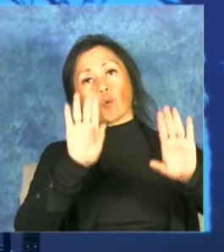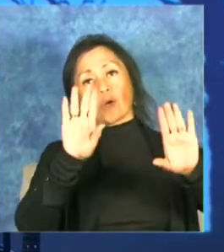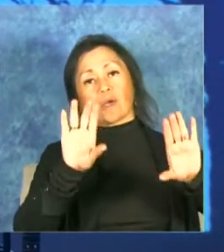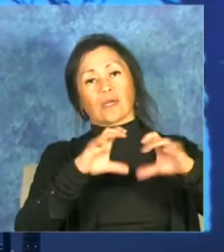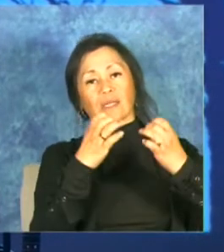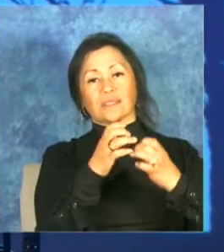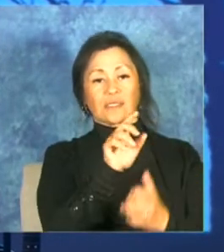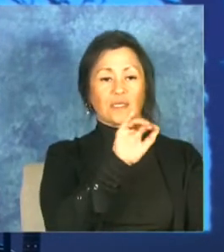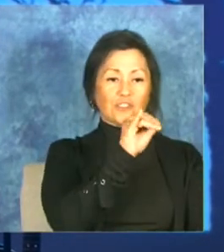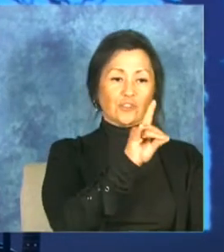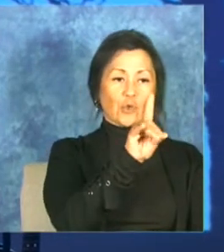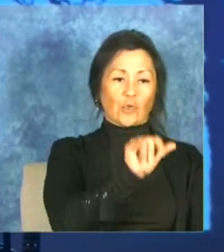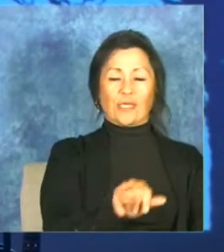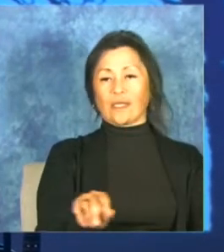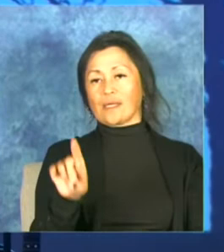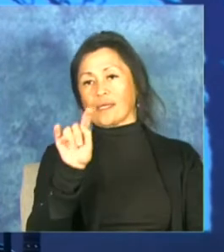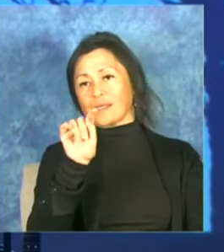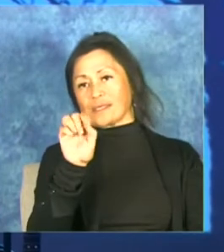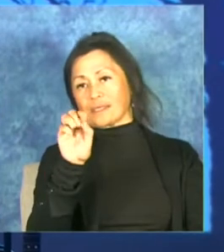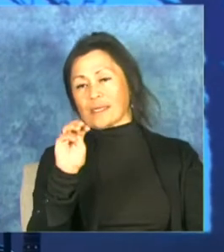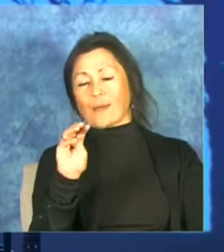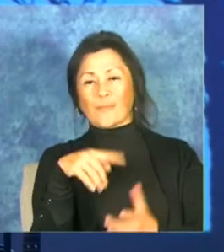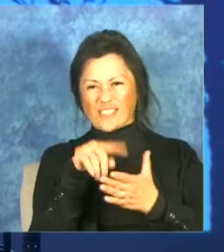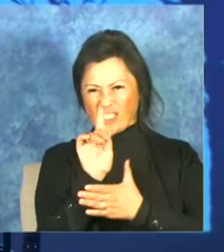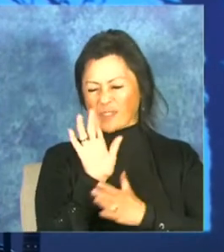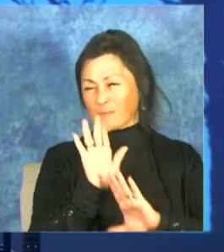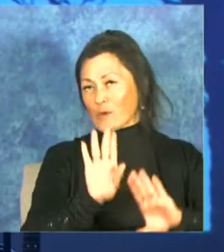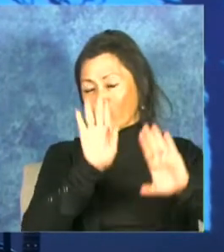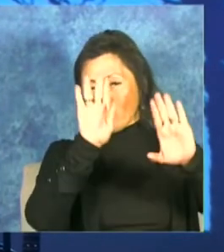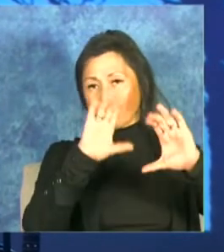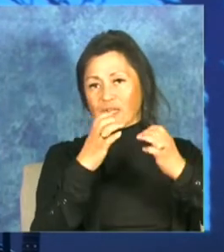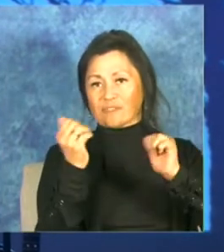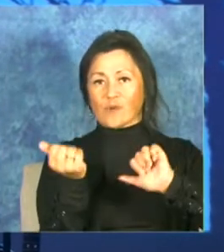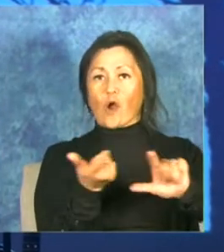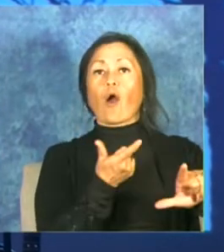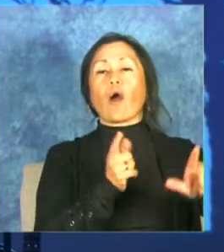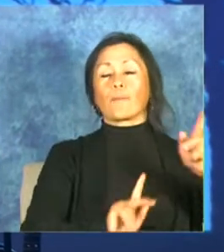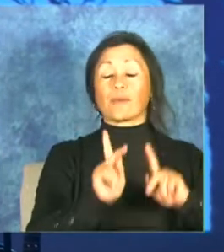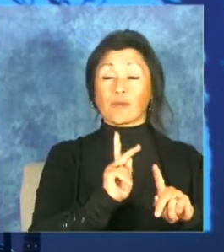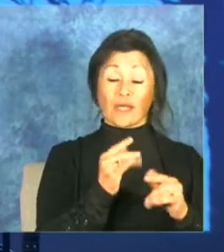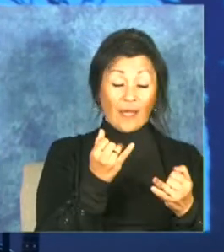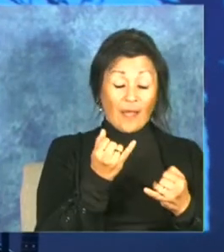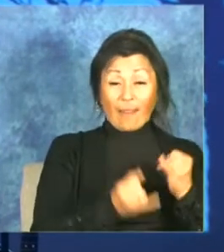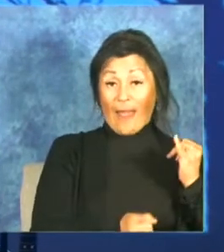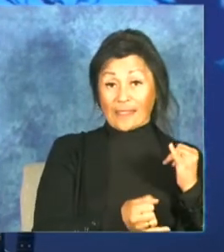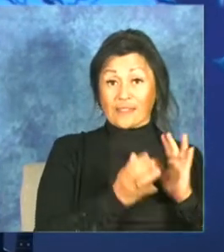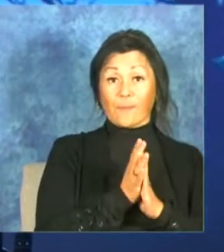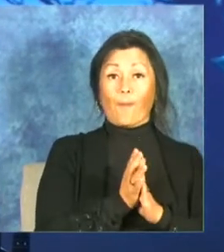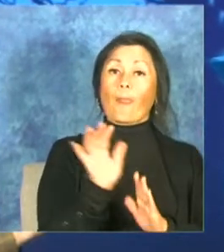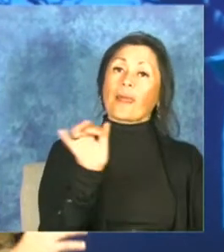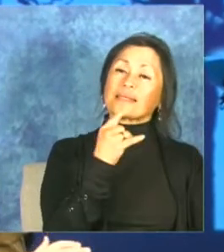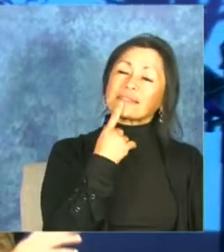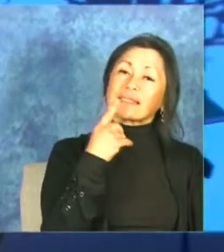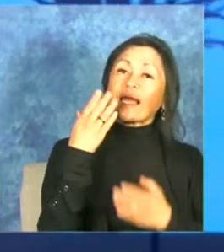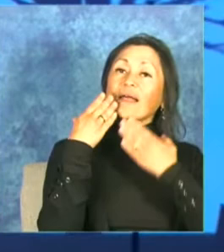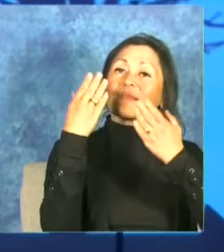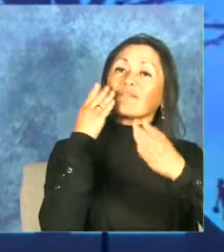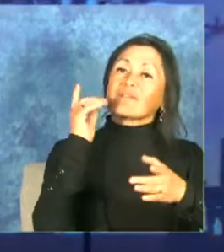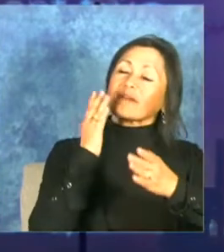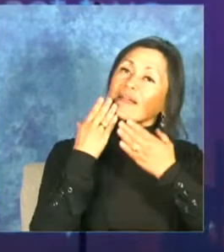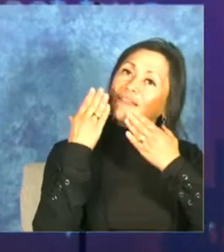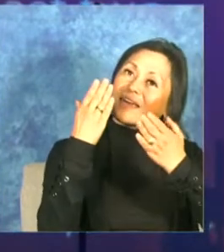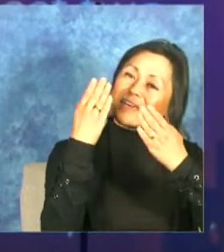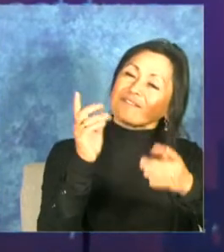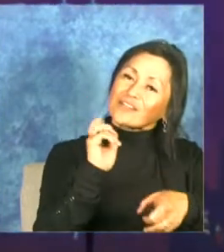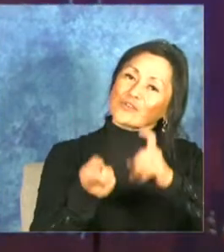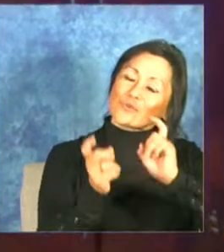Jody and Tim. Make sure you check it out. It is an incredible class for all people. And then finally, like I said, Thanksgiving donations have been